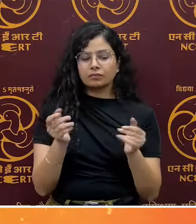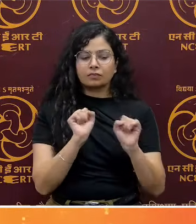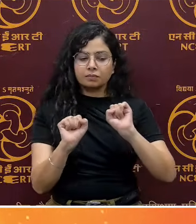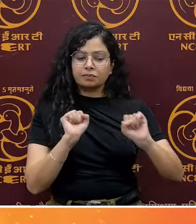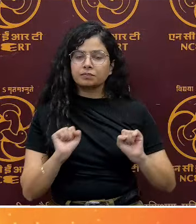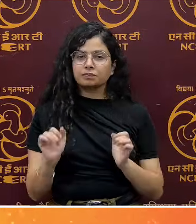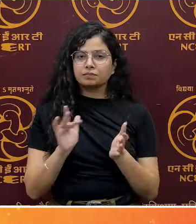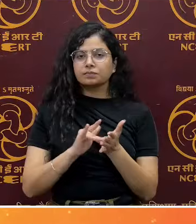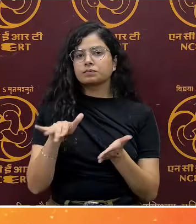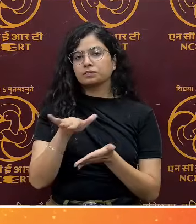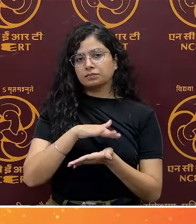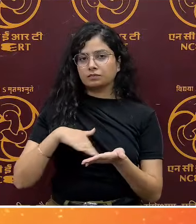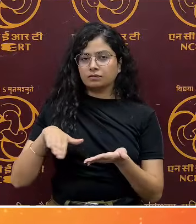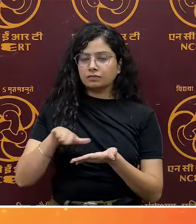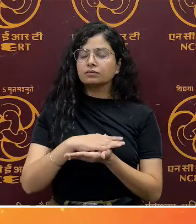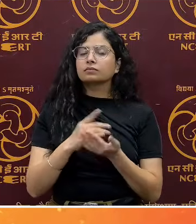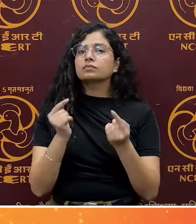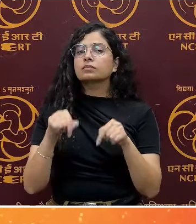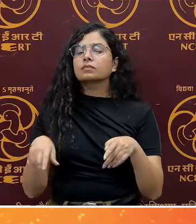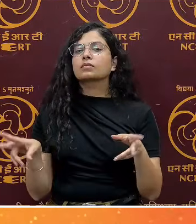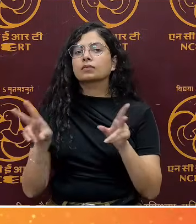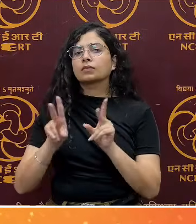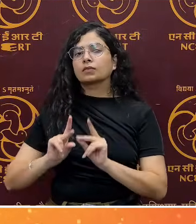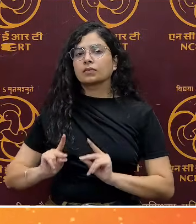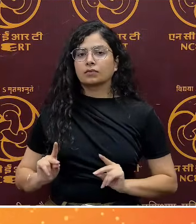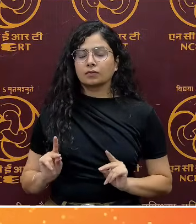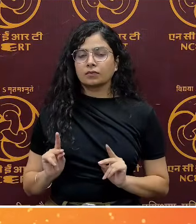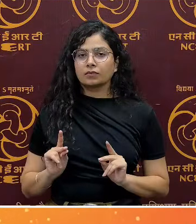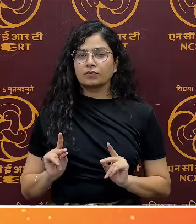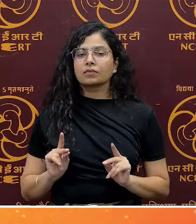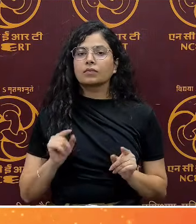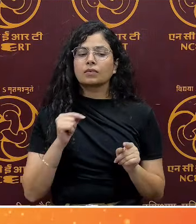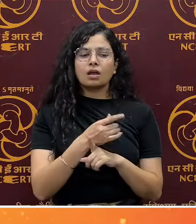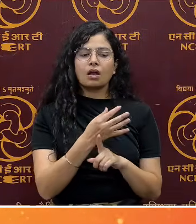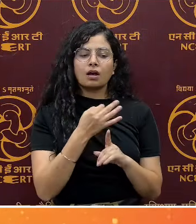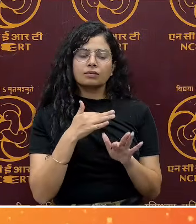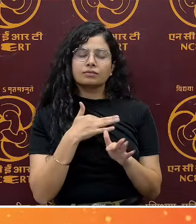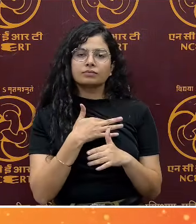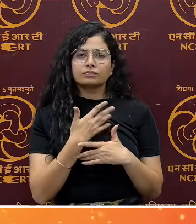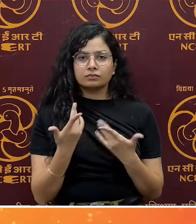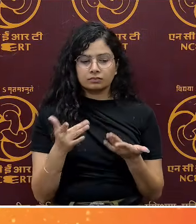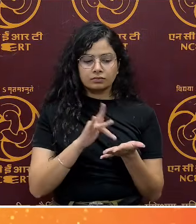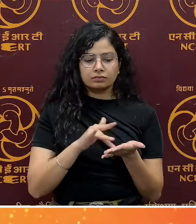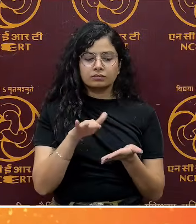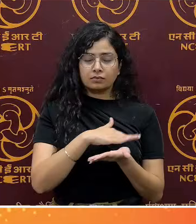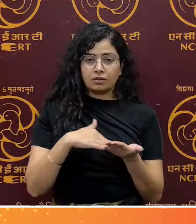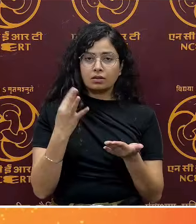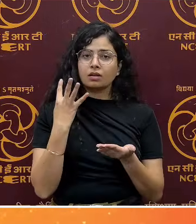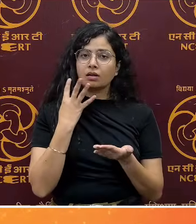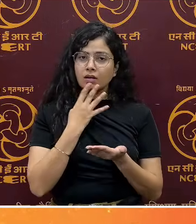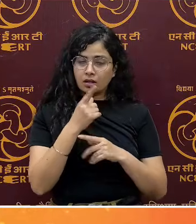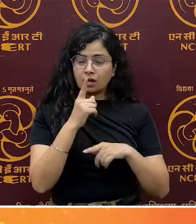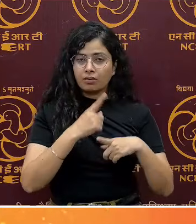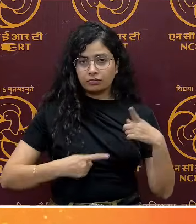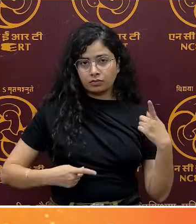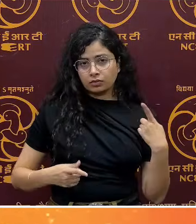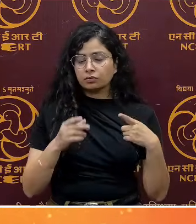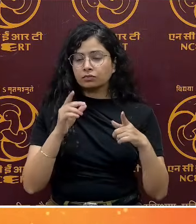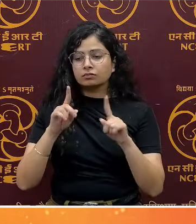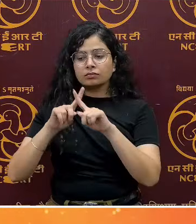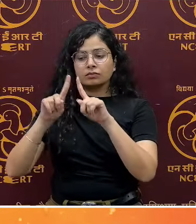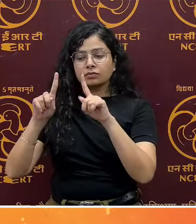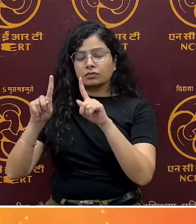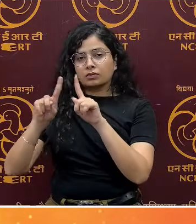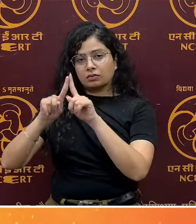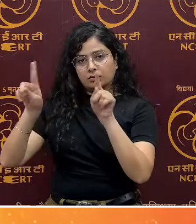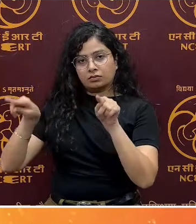Okay. Here again it's asking whether the area of the colored portion is half of the rectangle. As